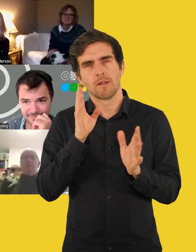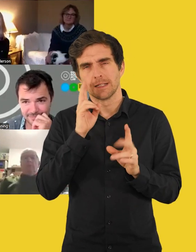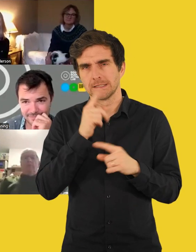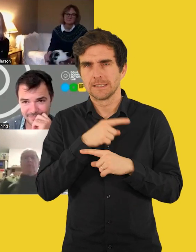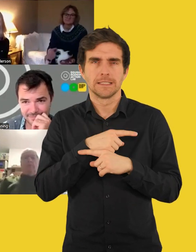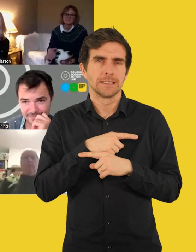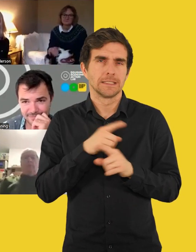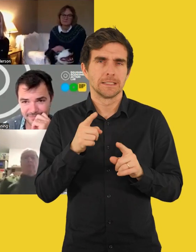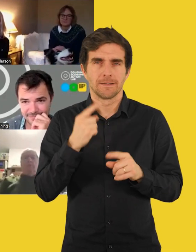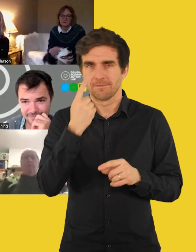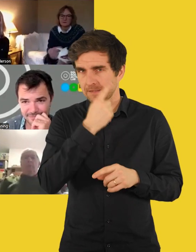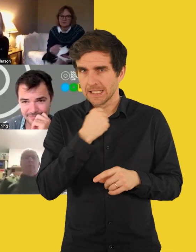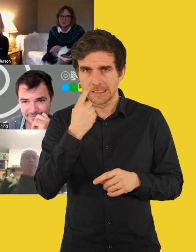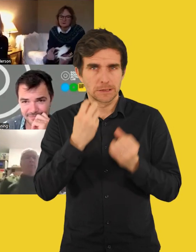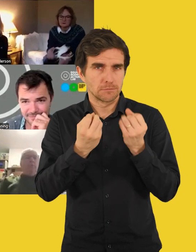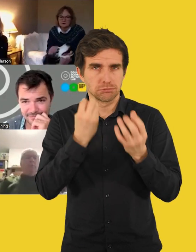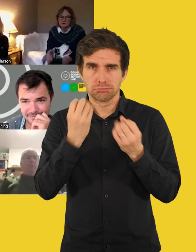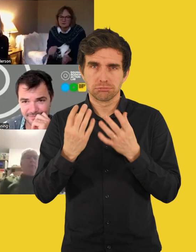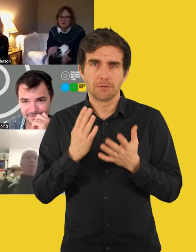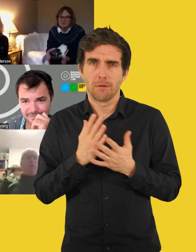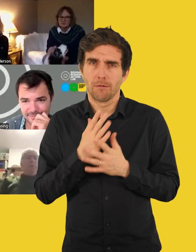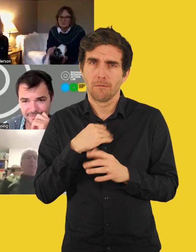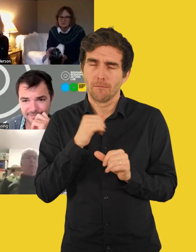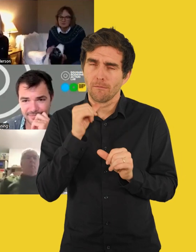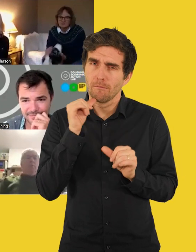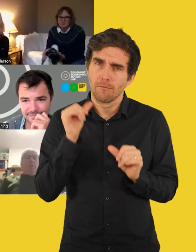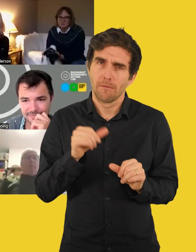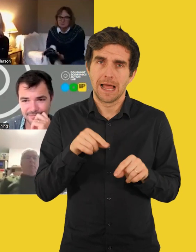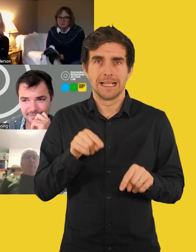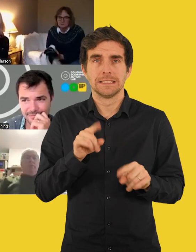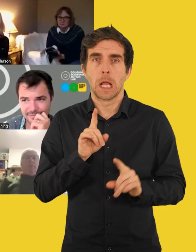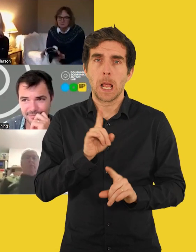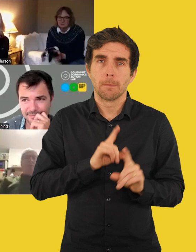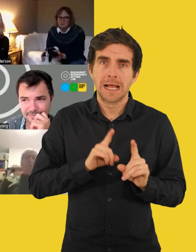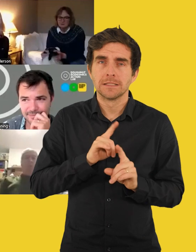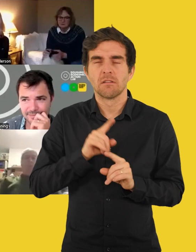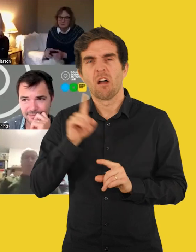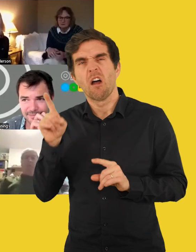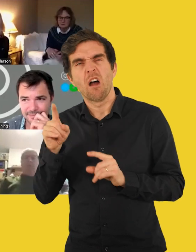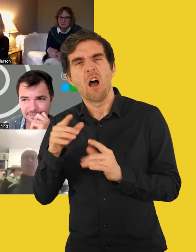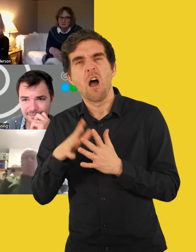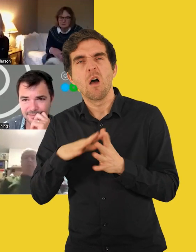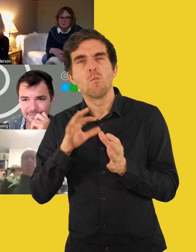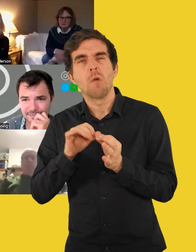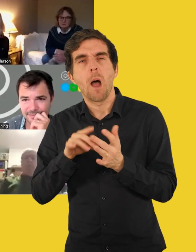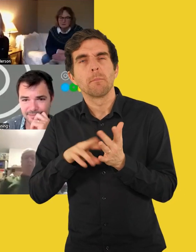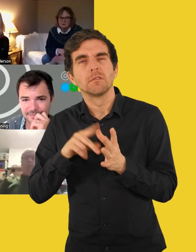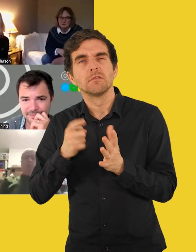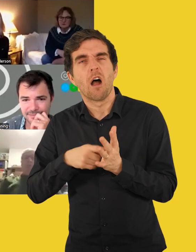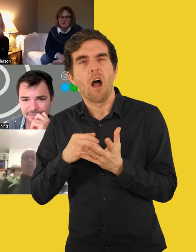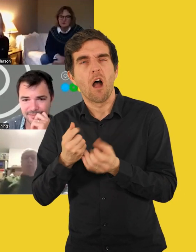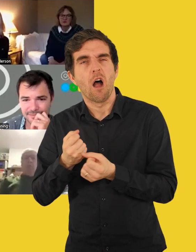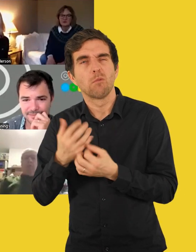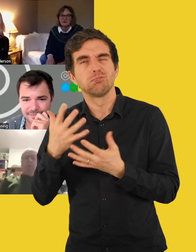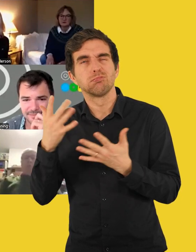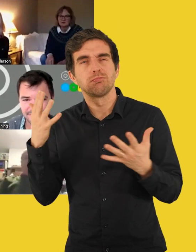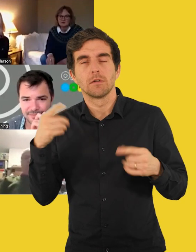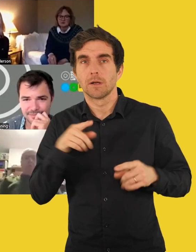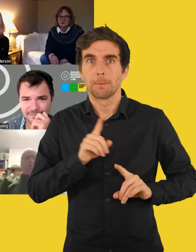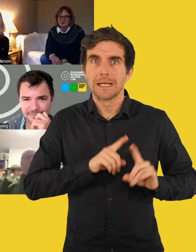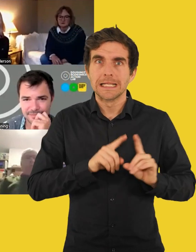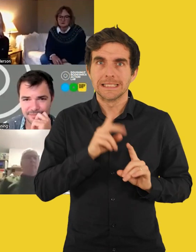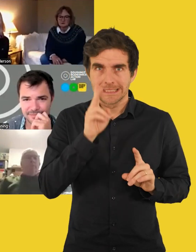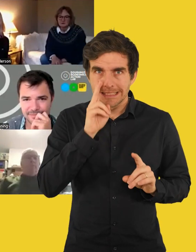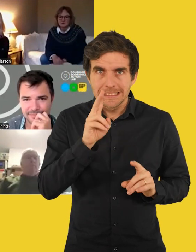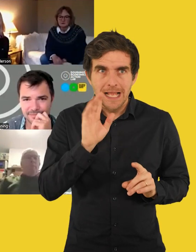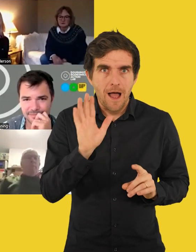It is wonderful to see all your faces. I think this mode of meeting is my favorite. We have lots of webinars today, but this is